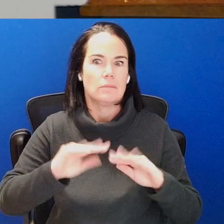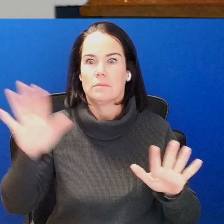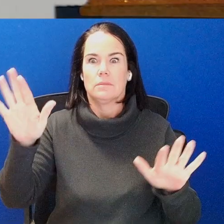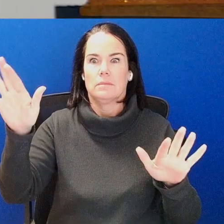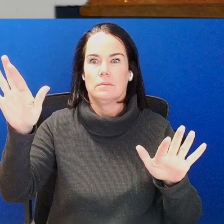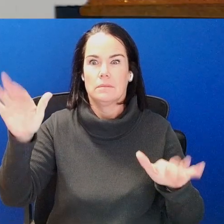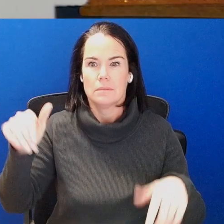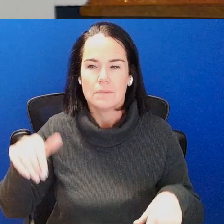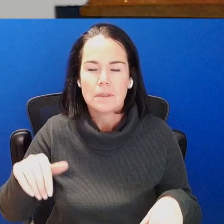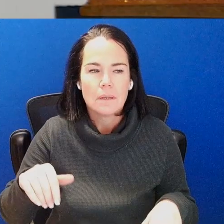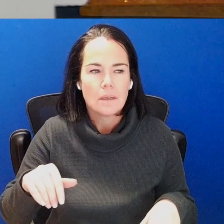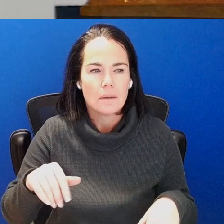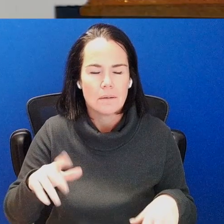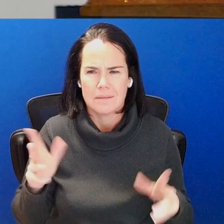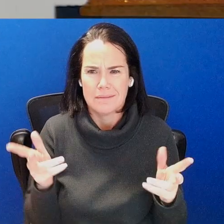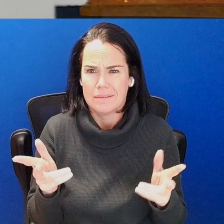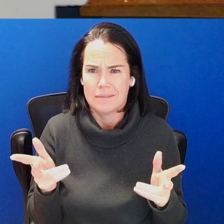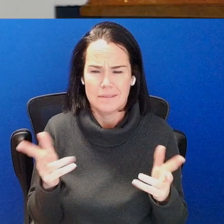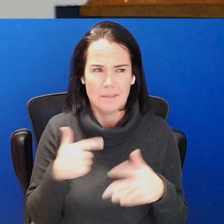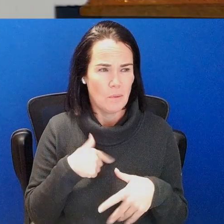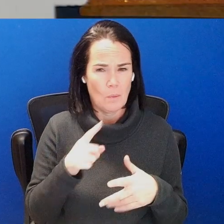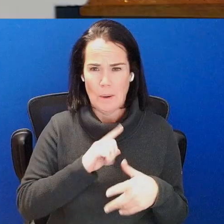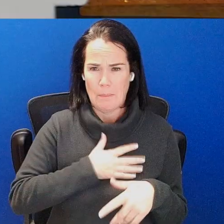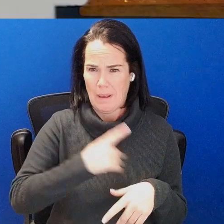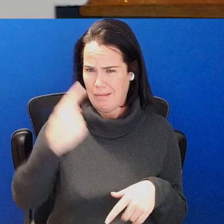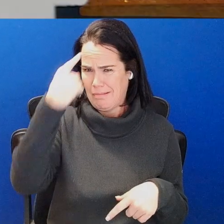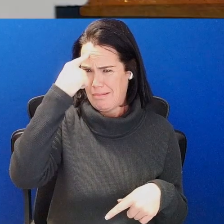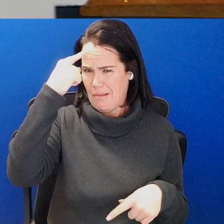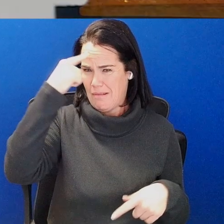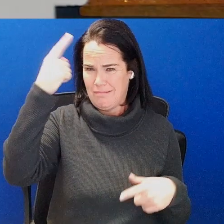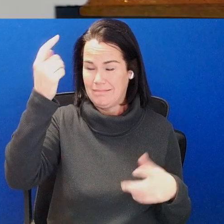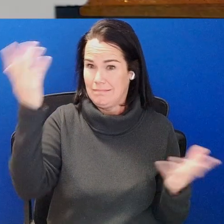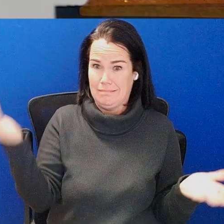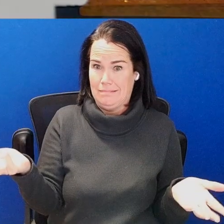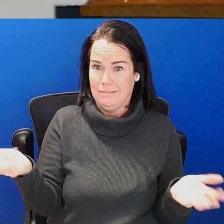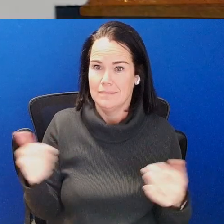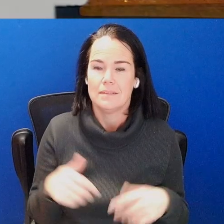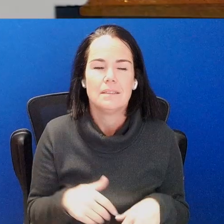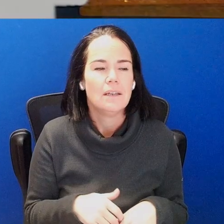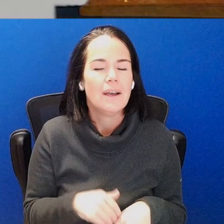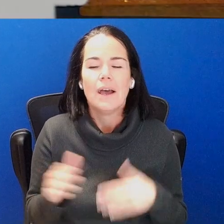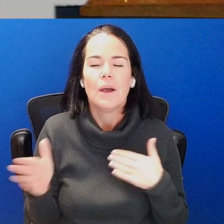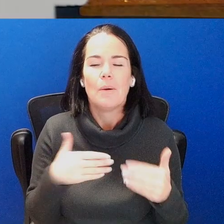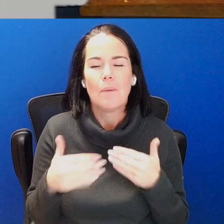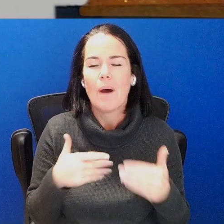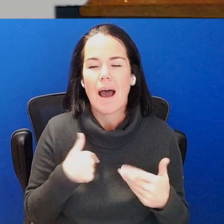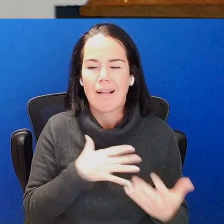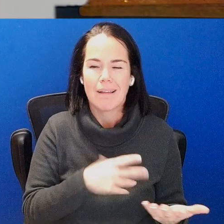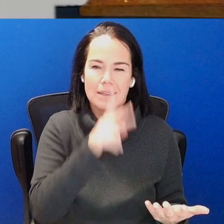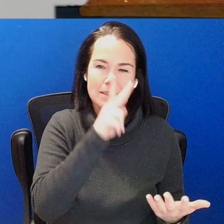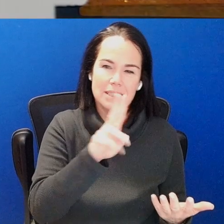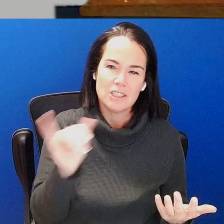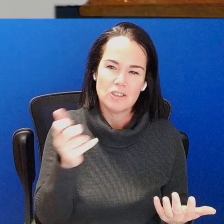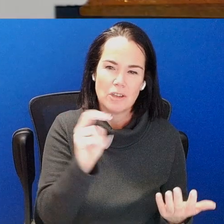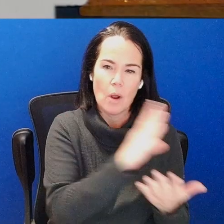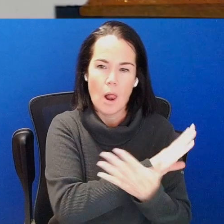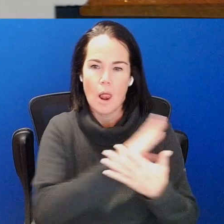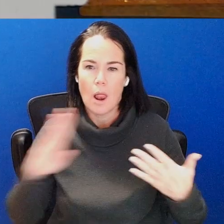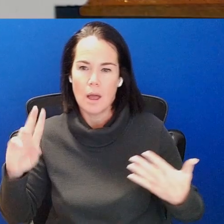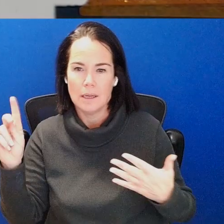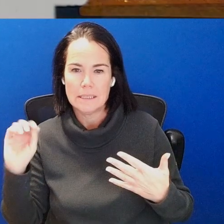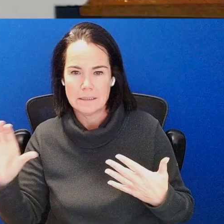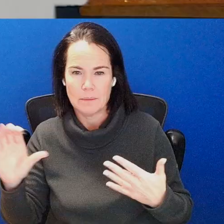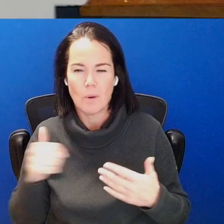December, obviously. Hello, where am I in my head? I really like to see January through